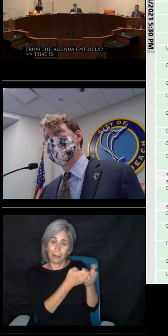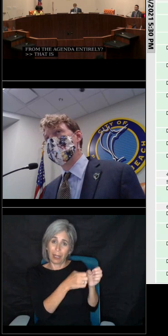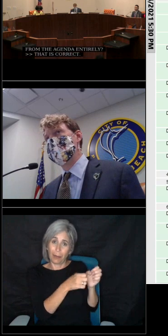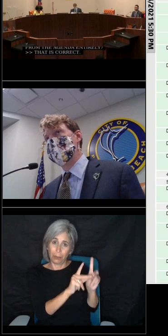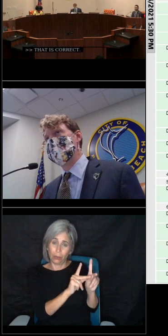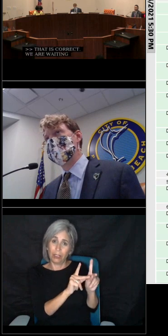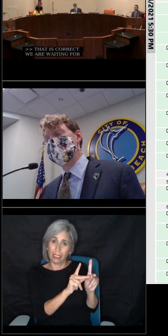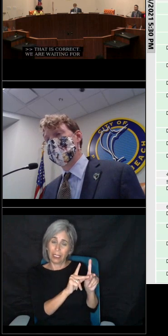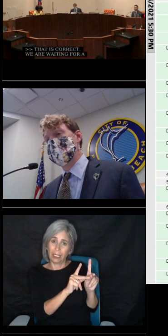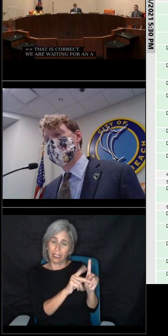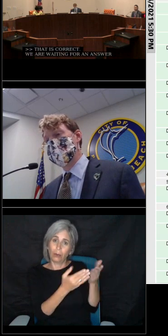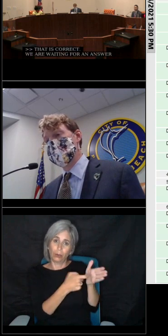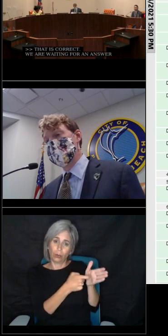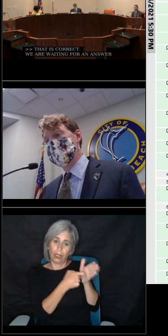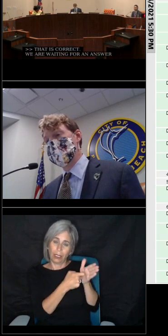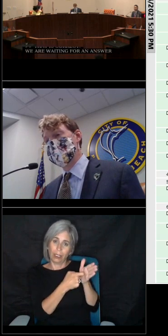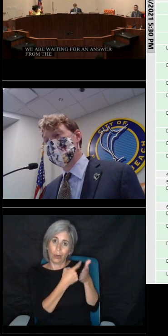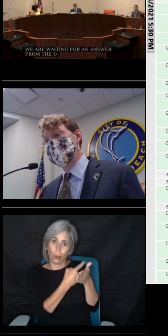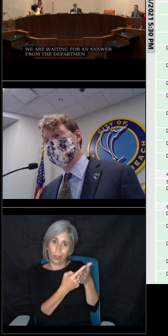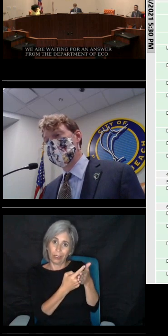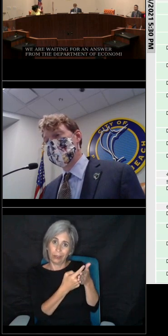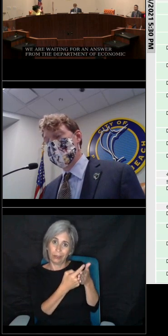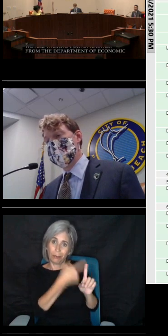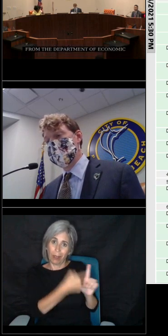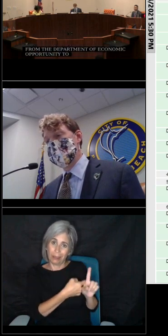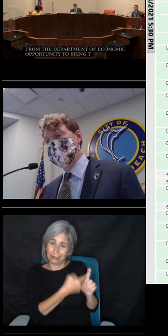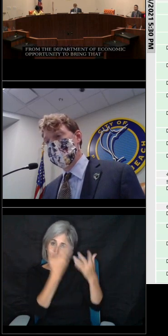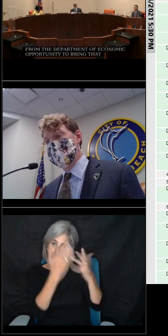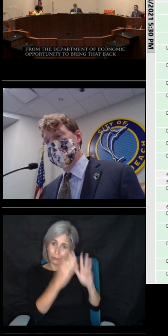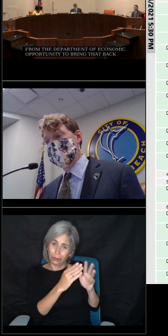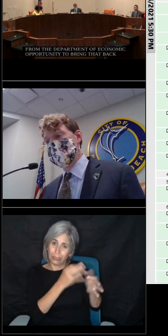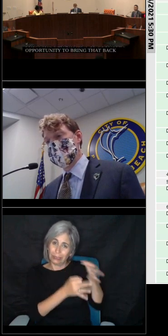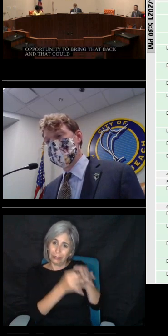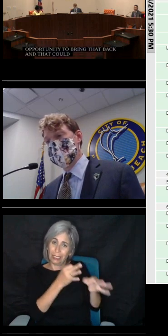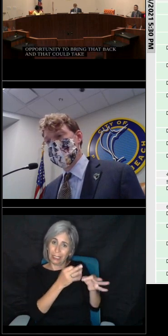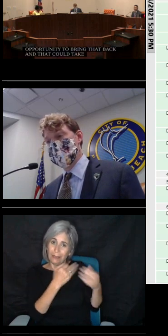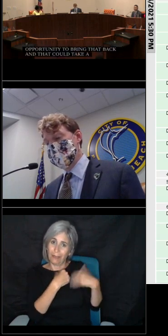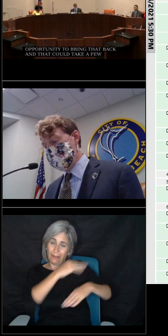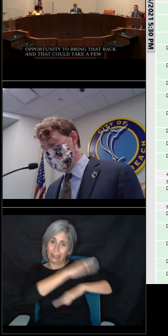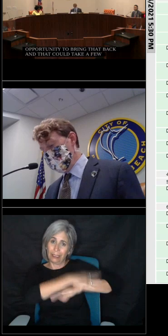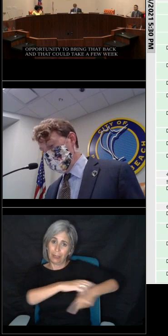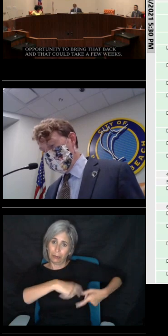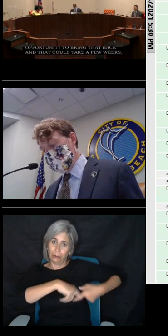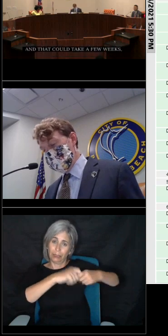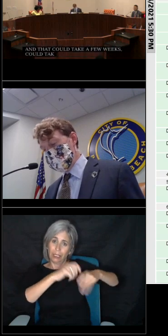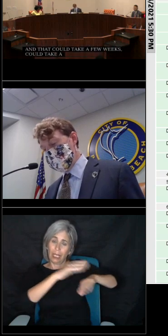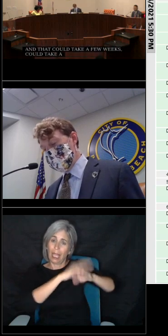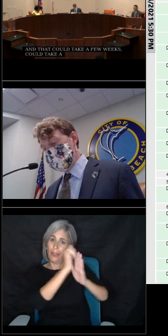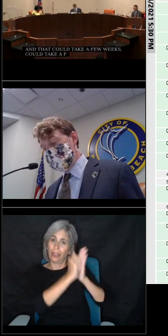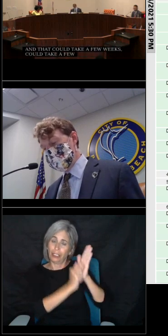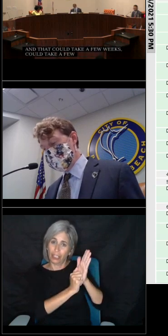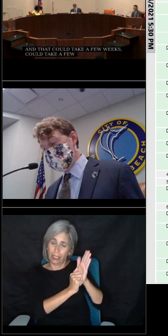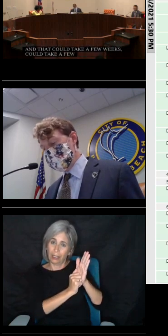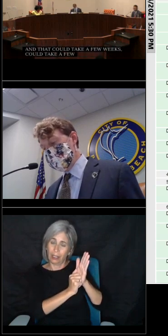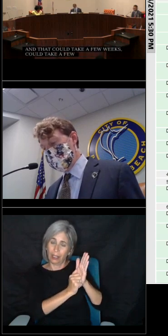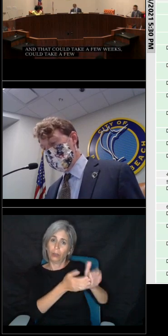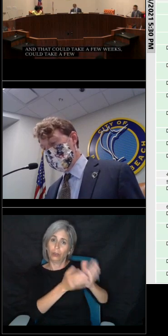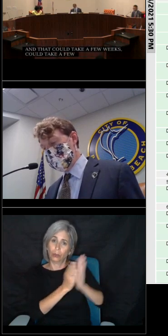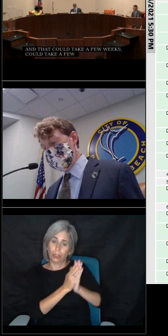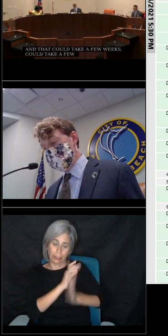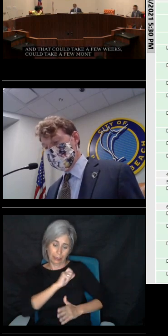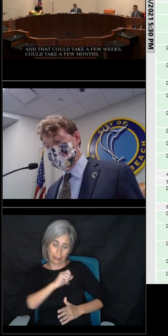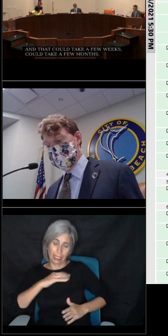and that could take a few weeks, could take a few months. So rather than it having tabled just on the agenda, been requested by staff